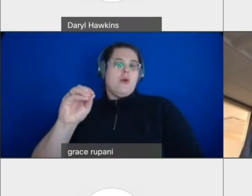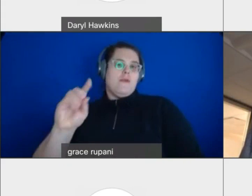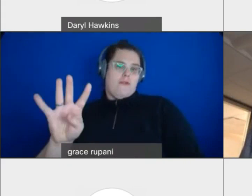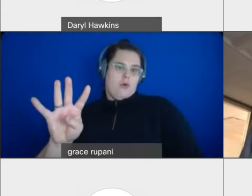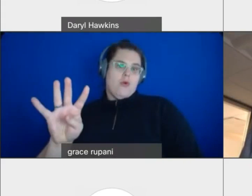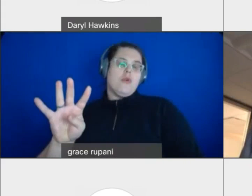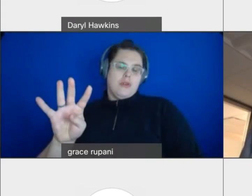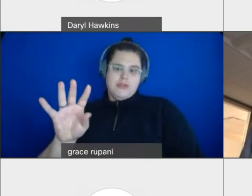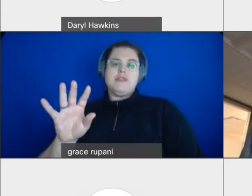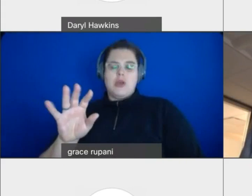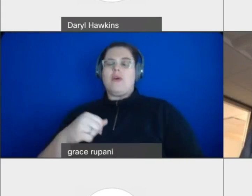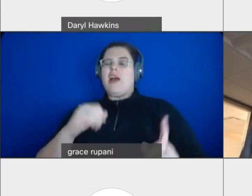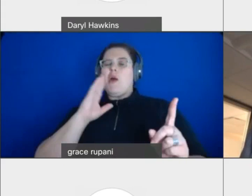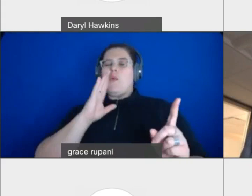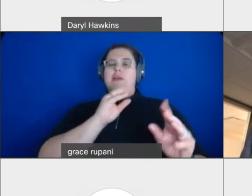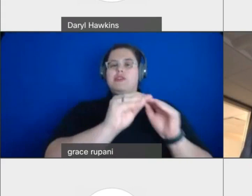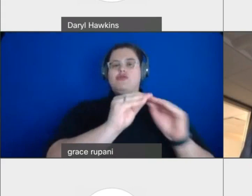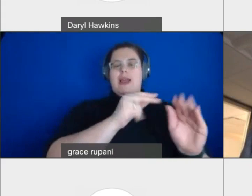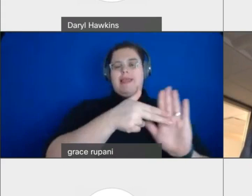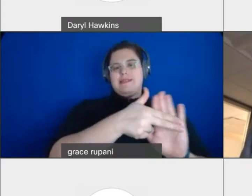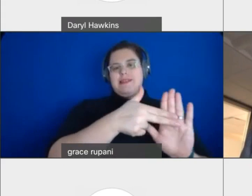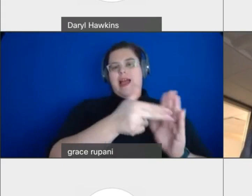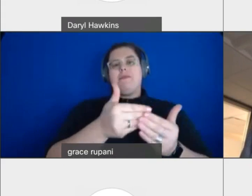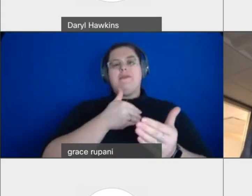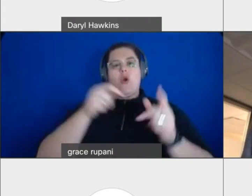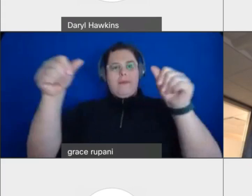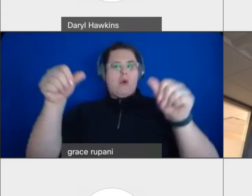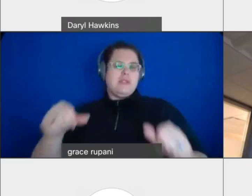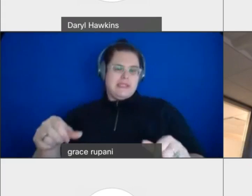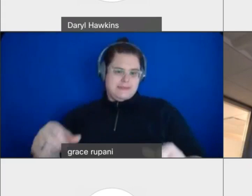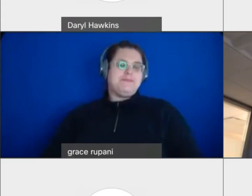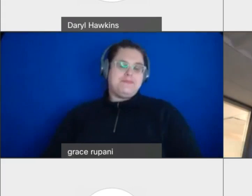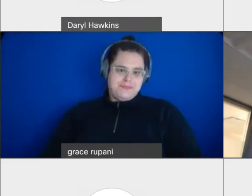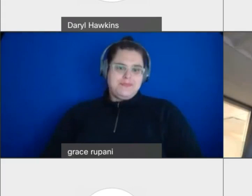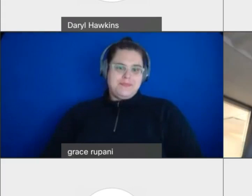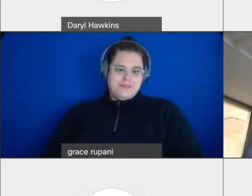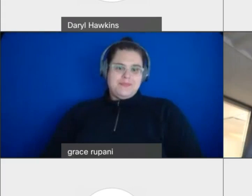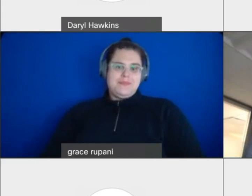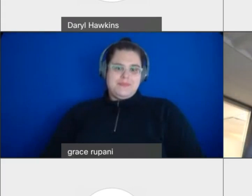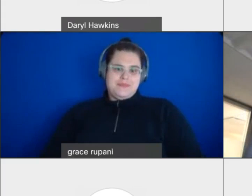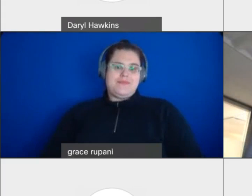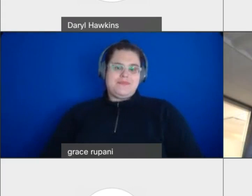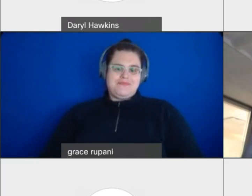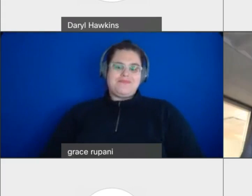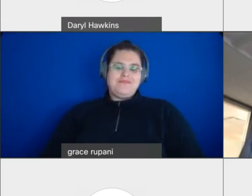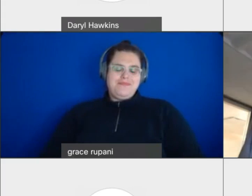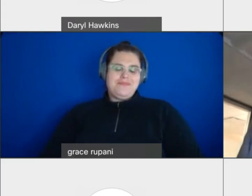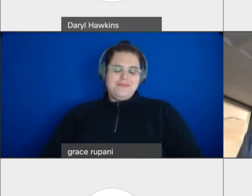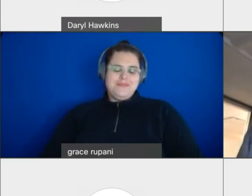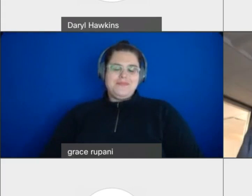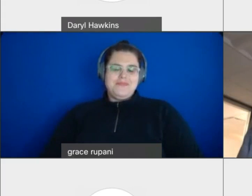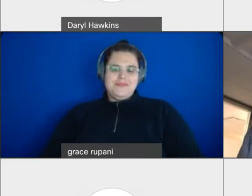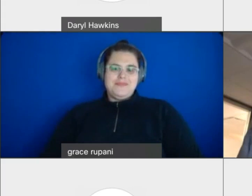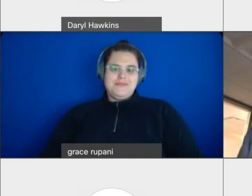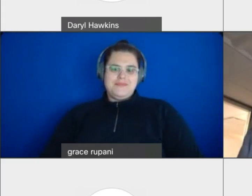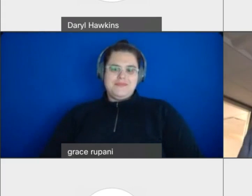I correct that before that slide is posted. And I can